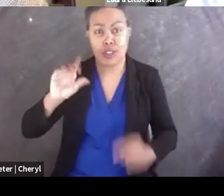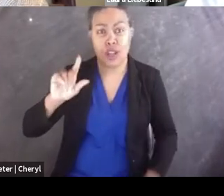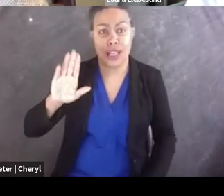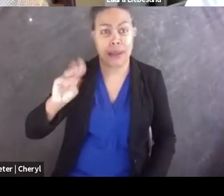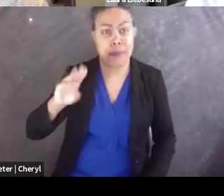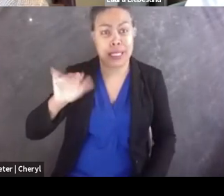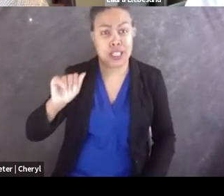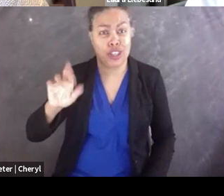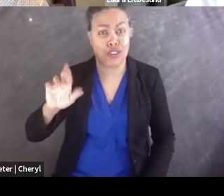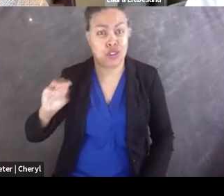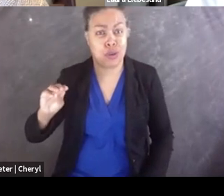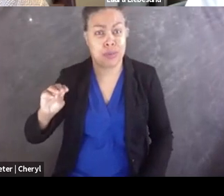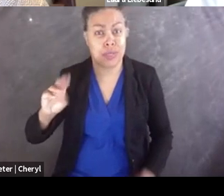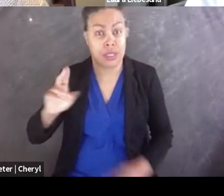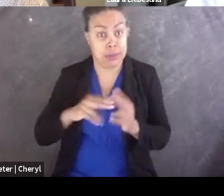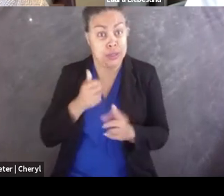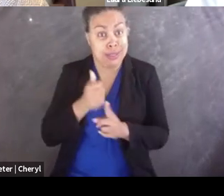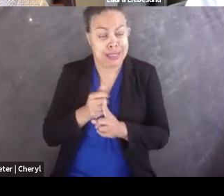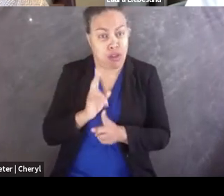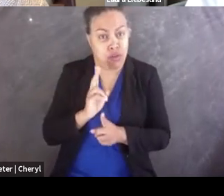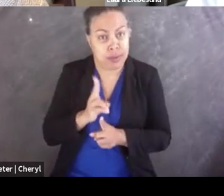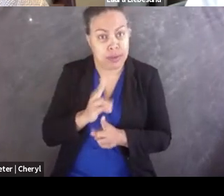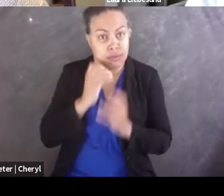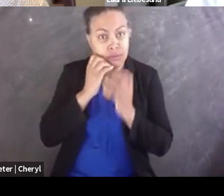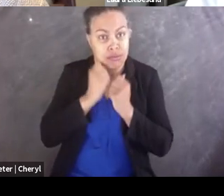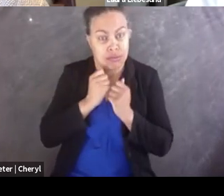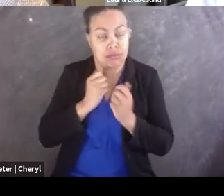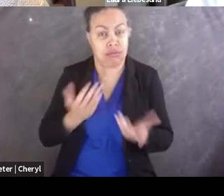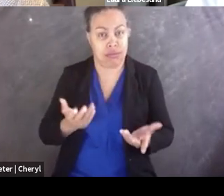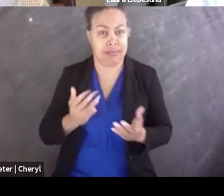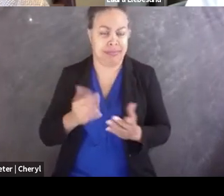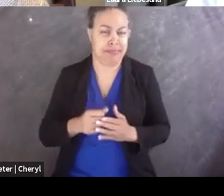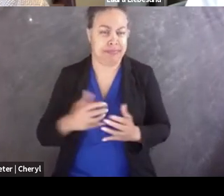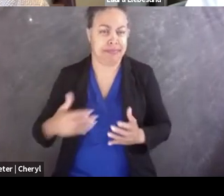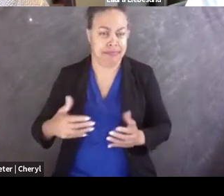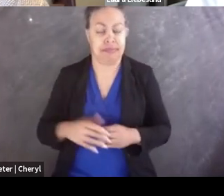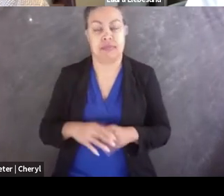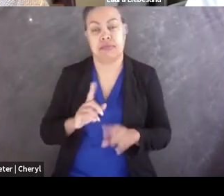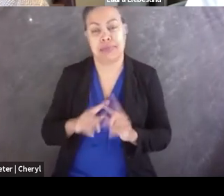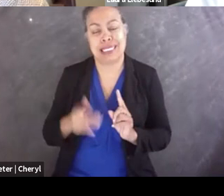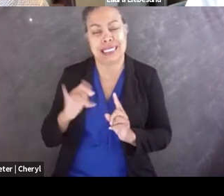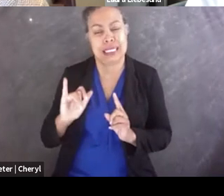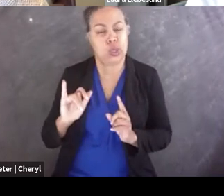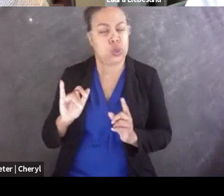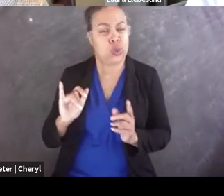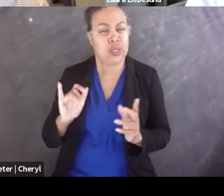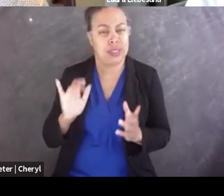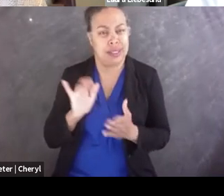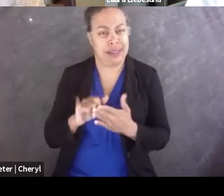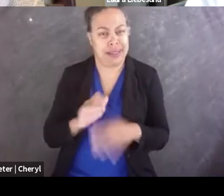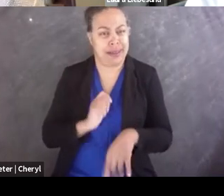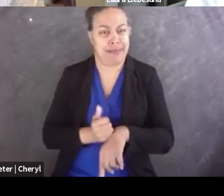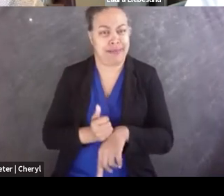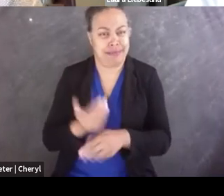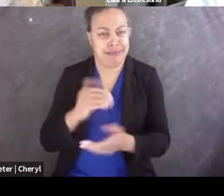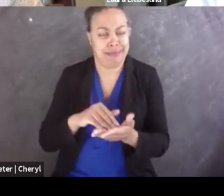a historic building that was expanded in Blandon Alley. But that really signaled a